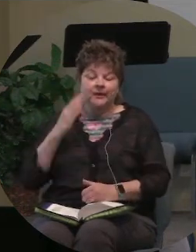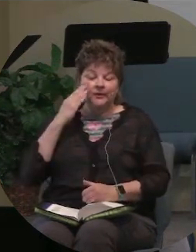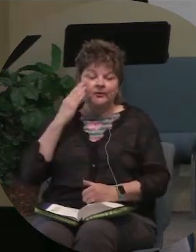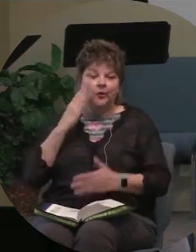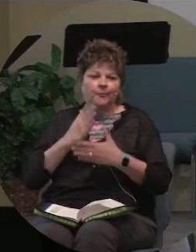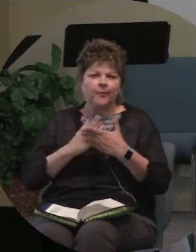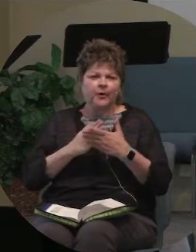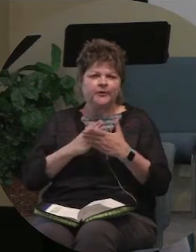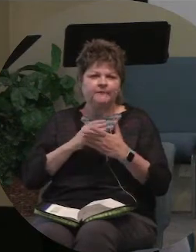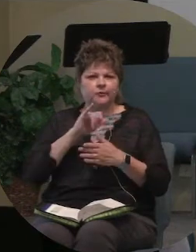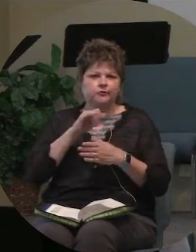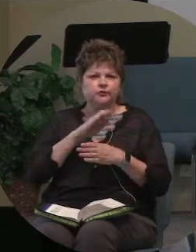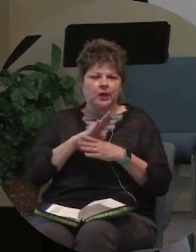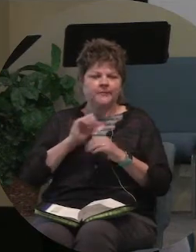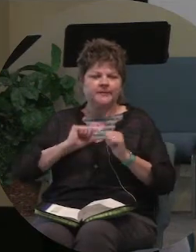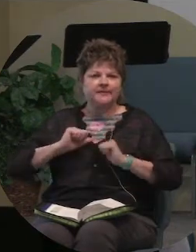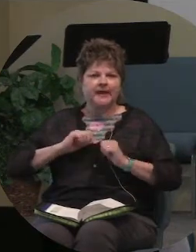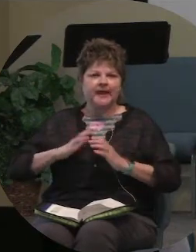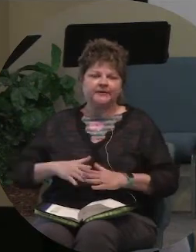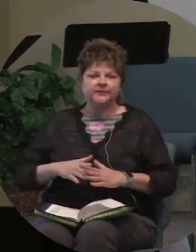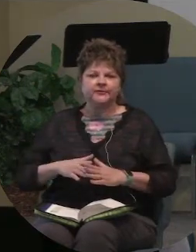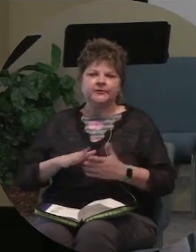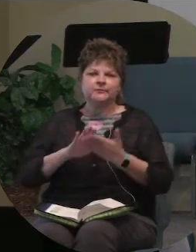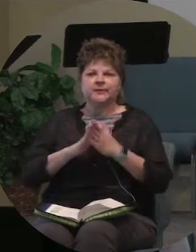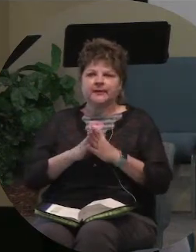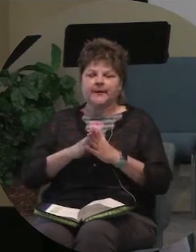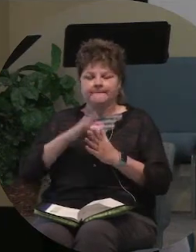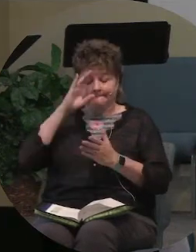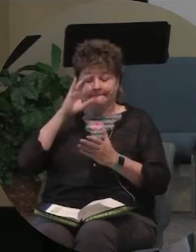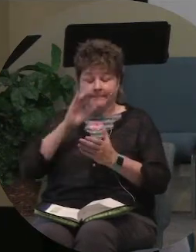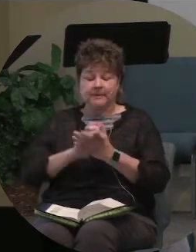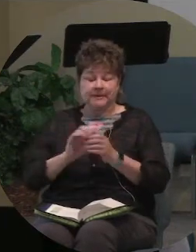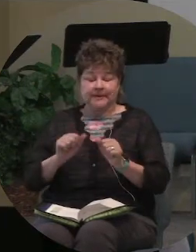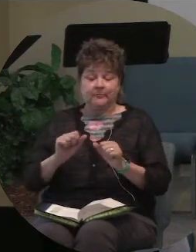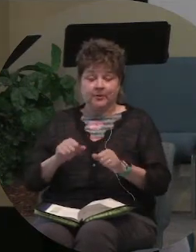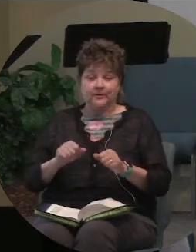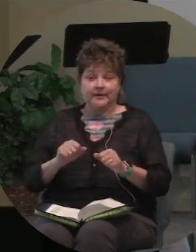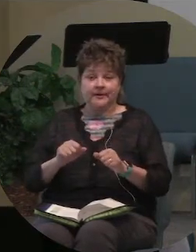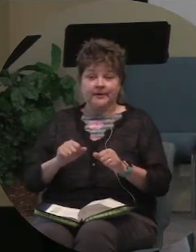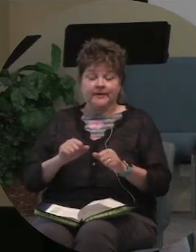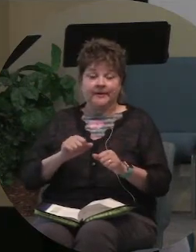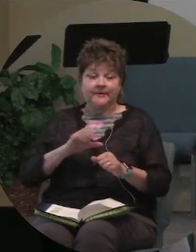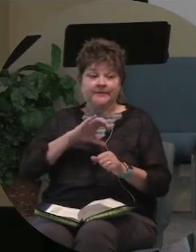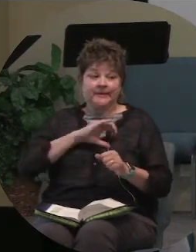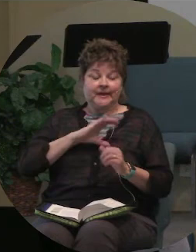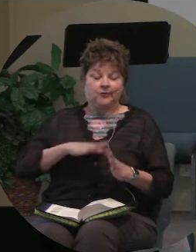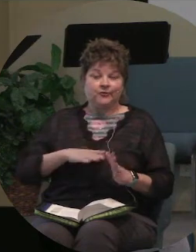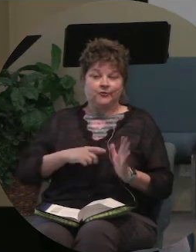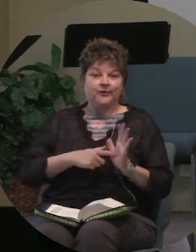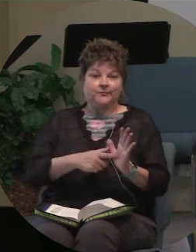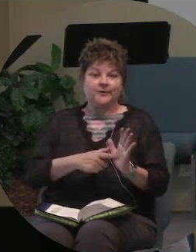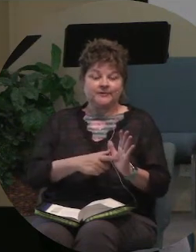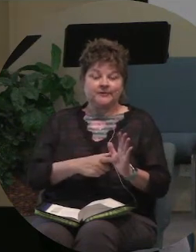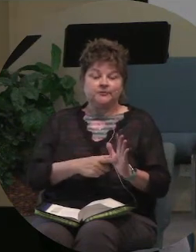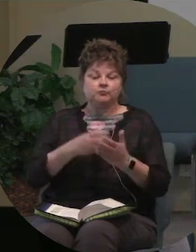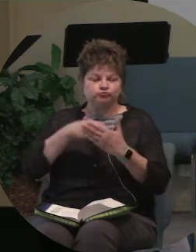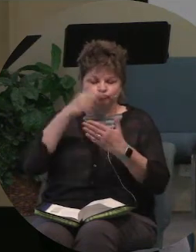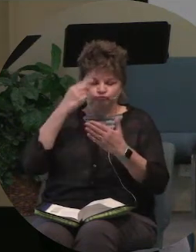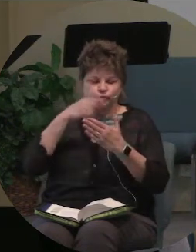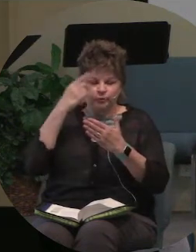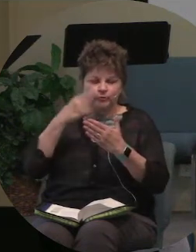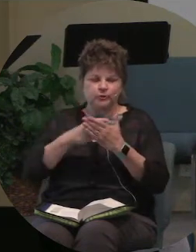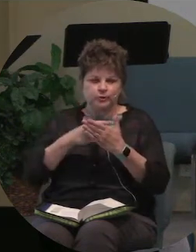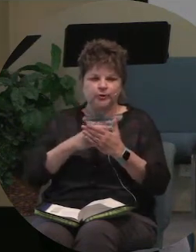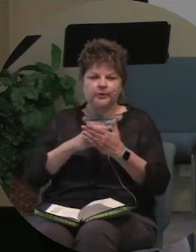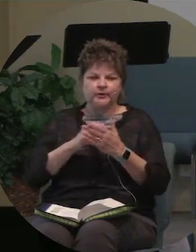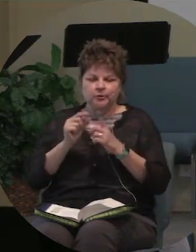part of your job as an actor is to be believable as the character you're portraying. So you learn your lines, you